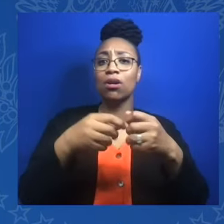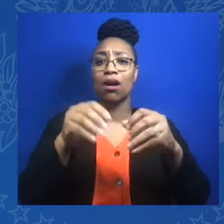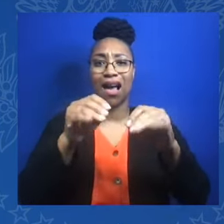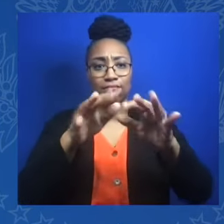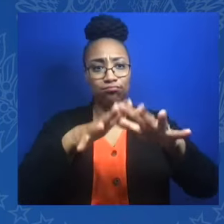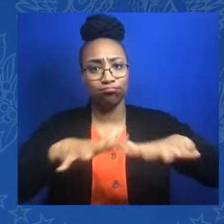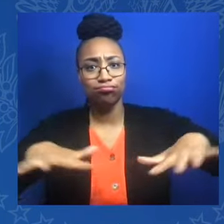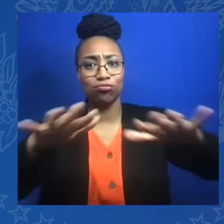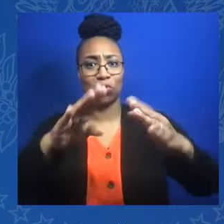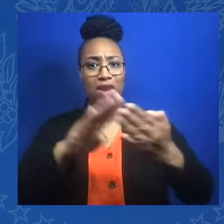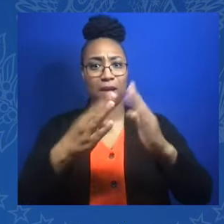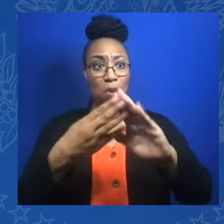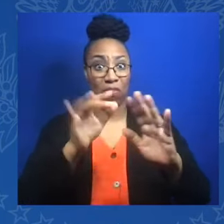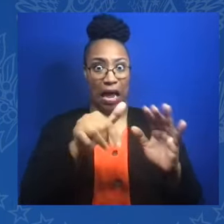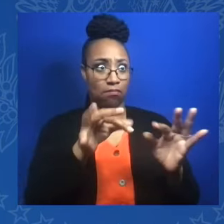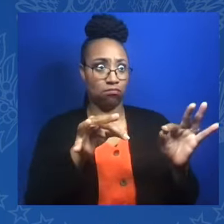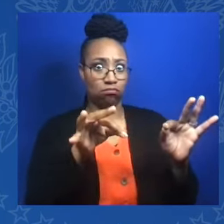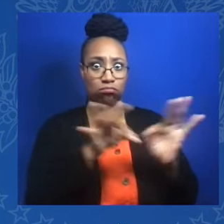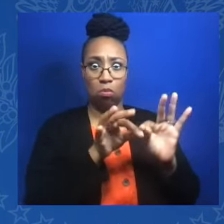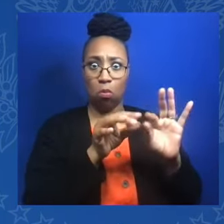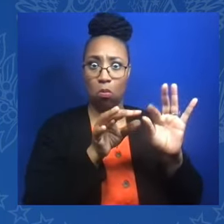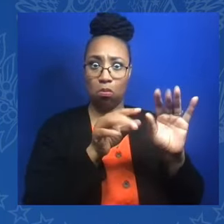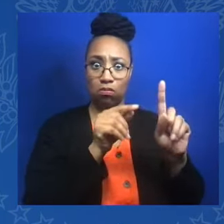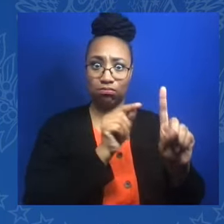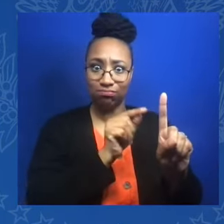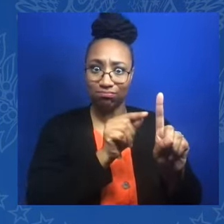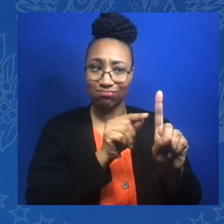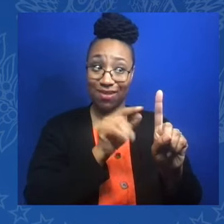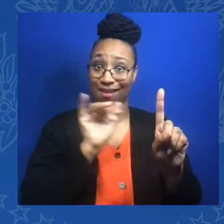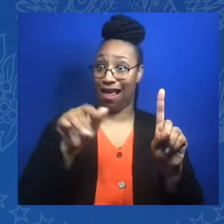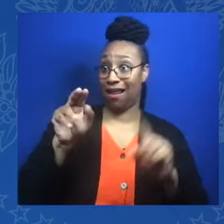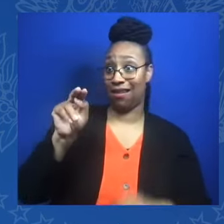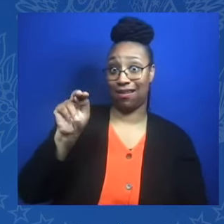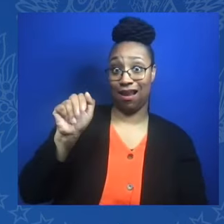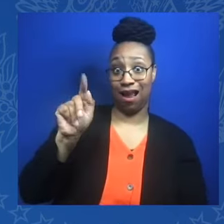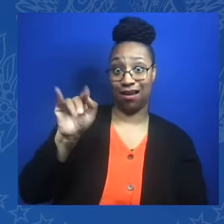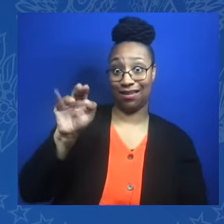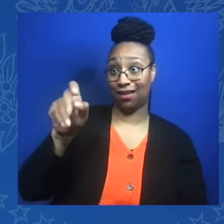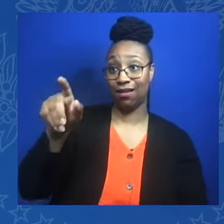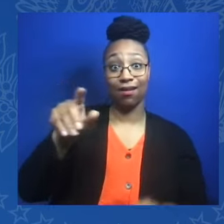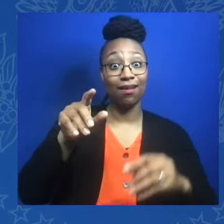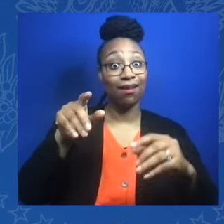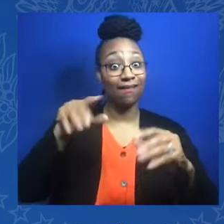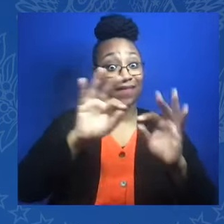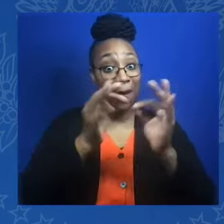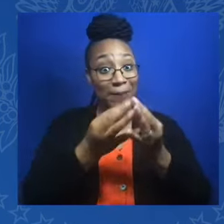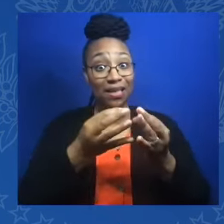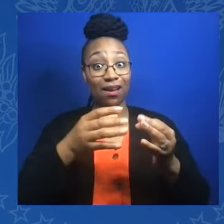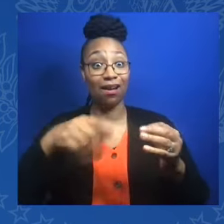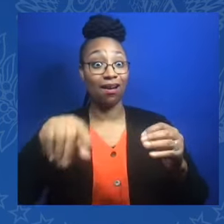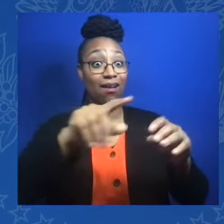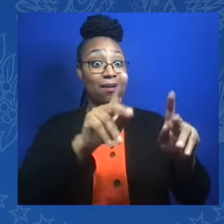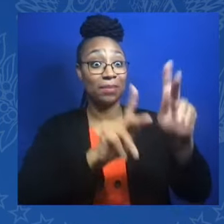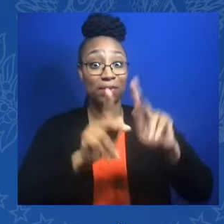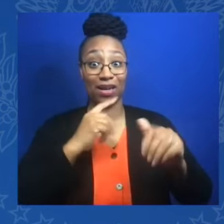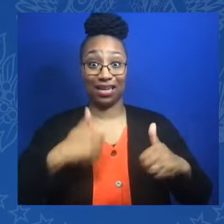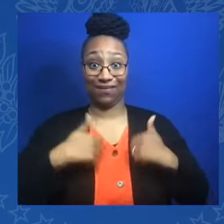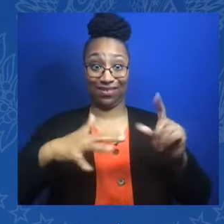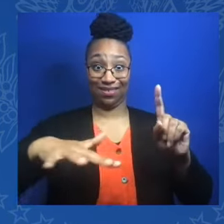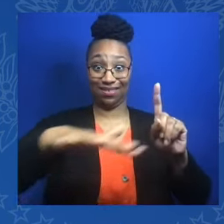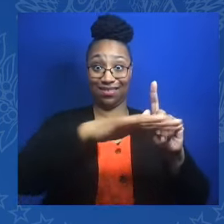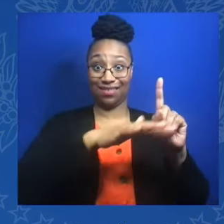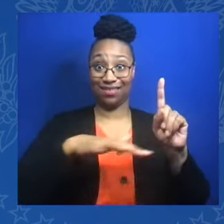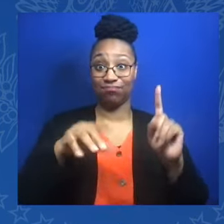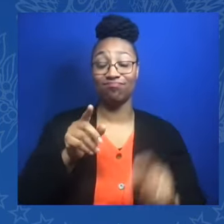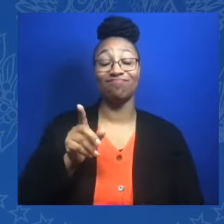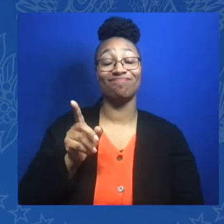her family, and they also count for our large and small communities. When I was there in Nova Scotia meeting with